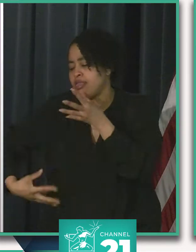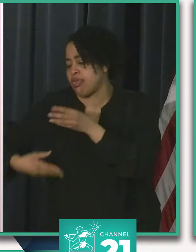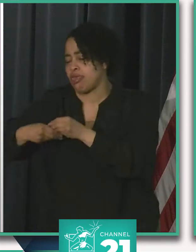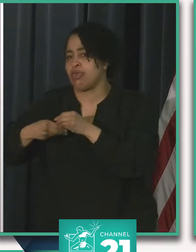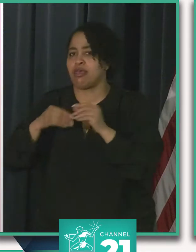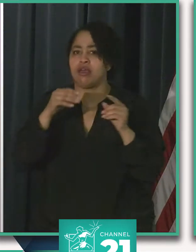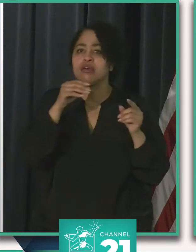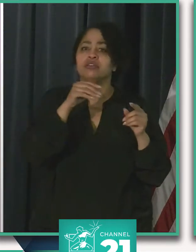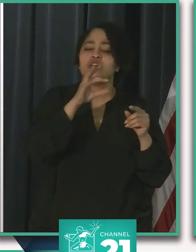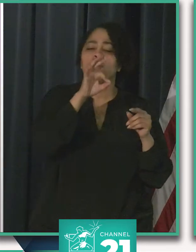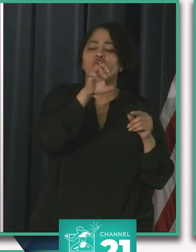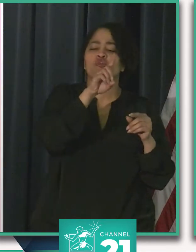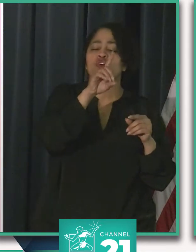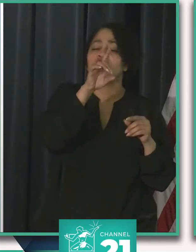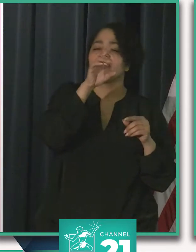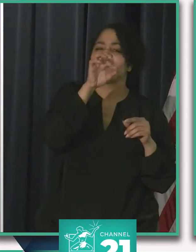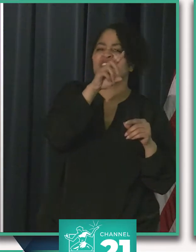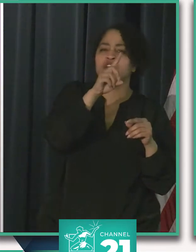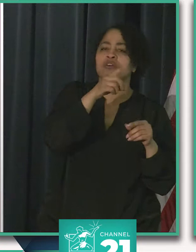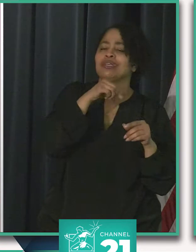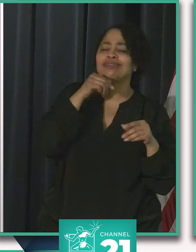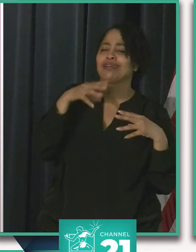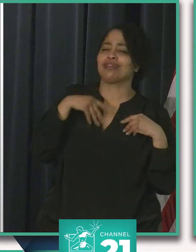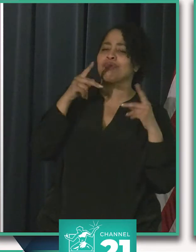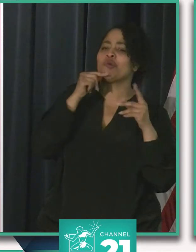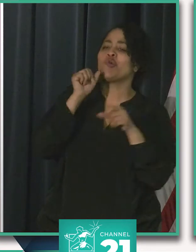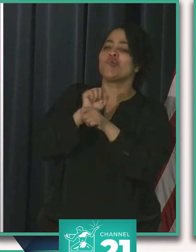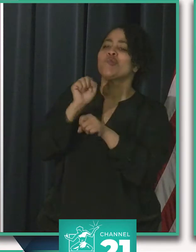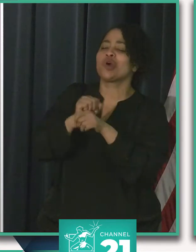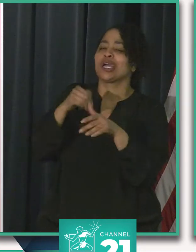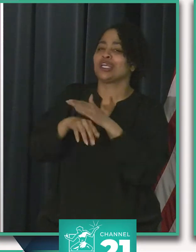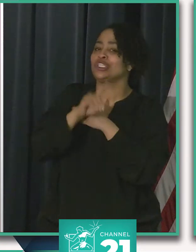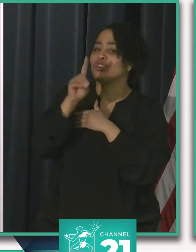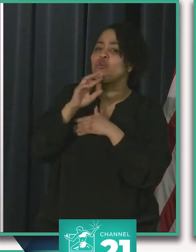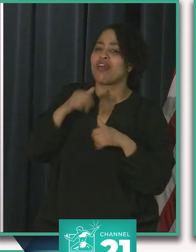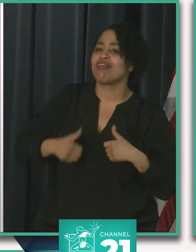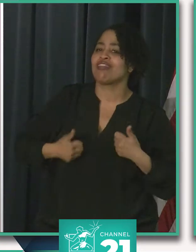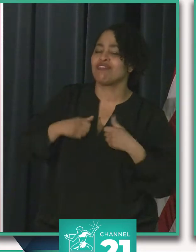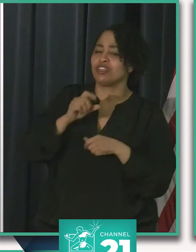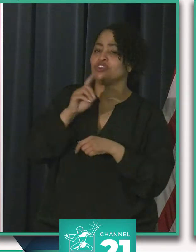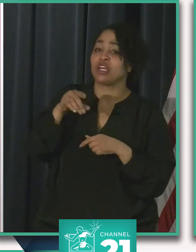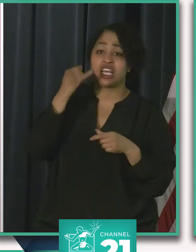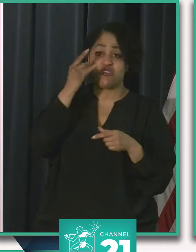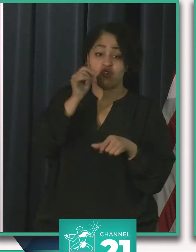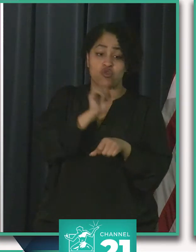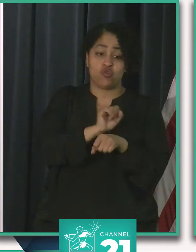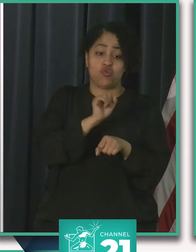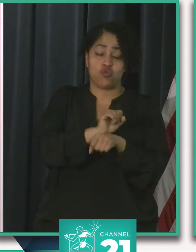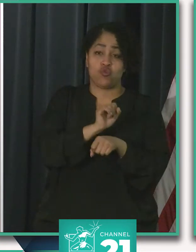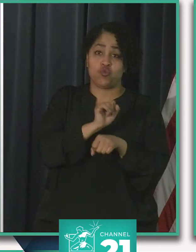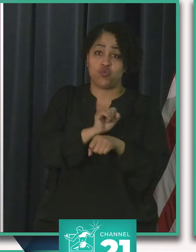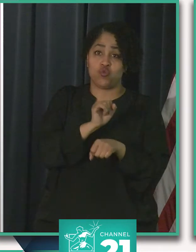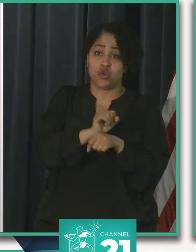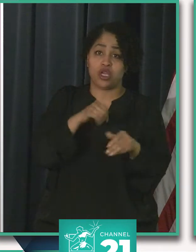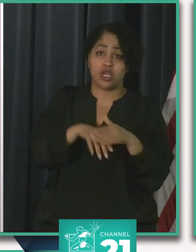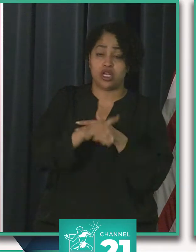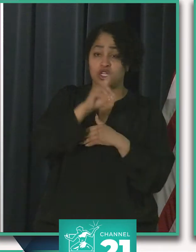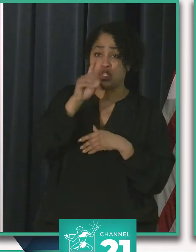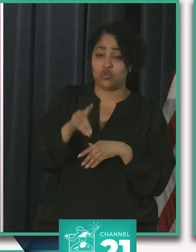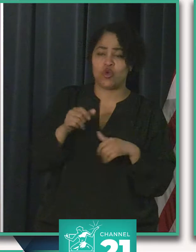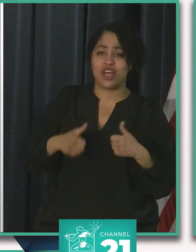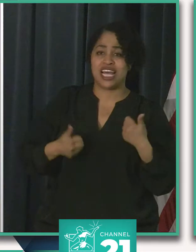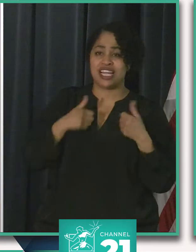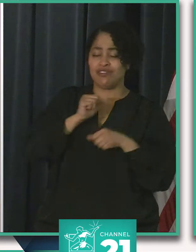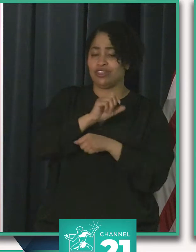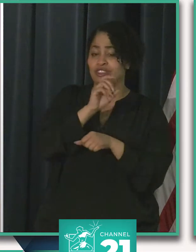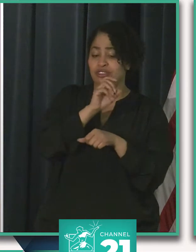not taking the folks who are at the work sites. And so if you are going to work in the city or you live in the city, you've got to call